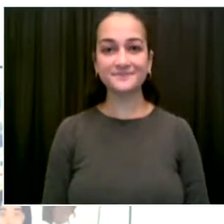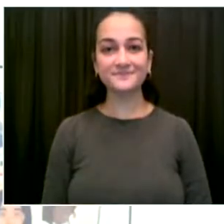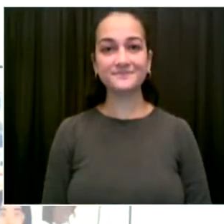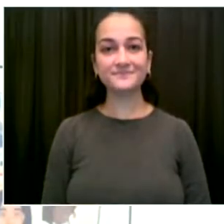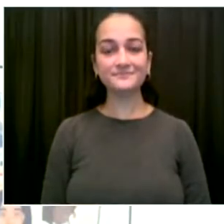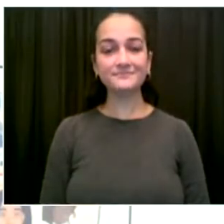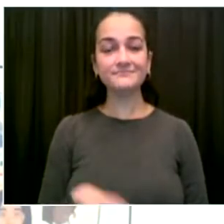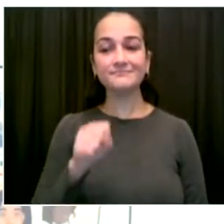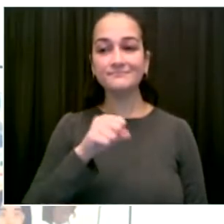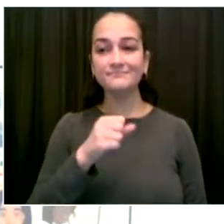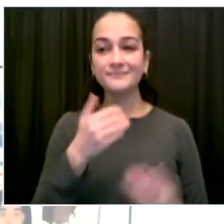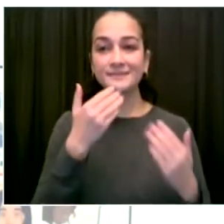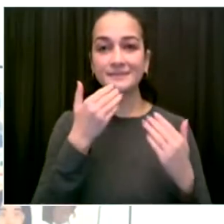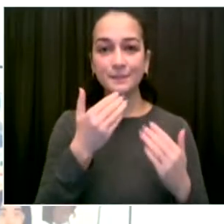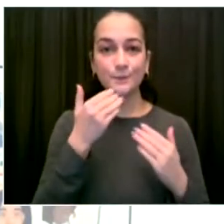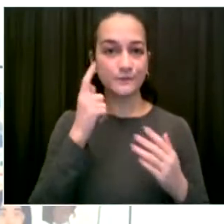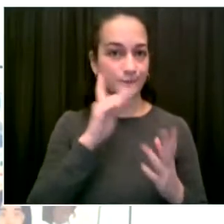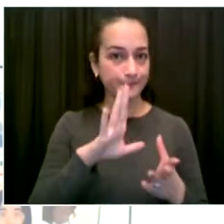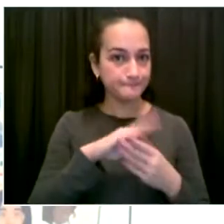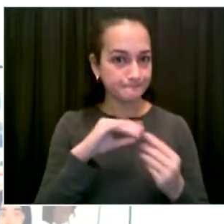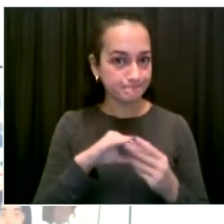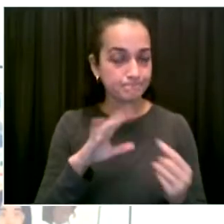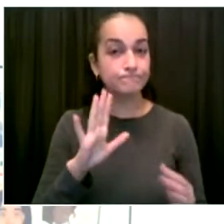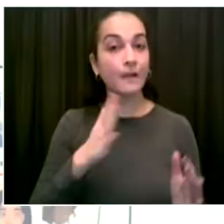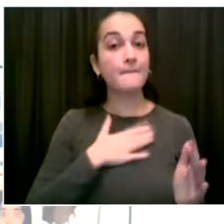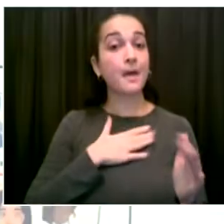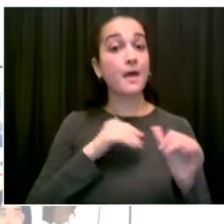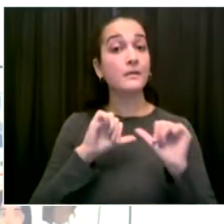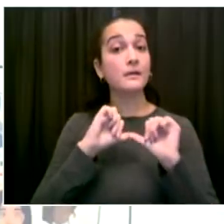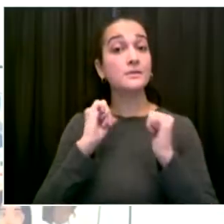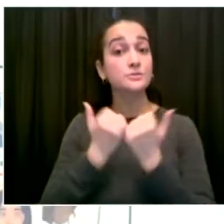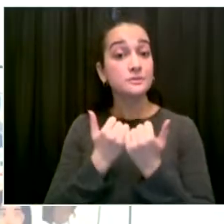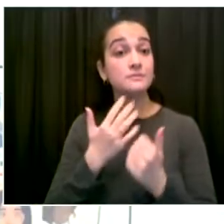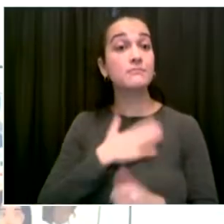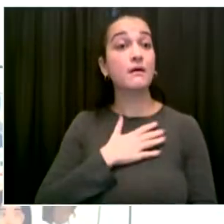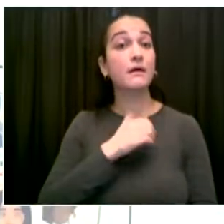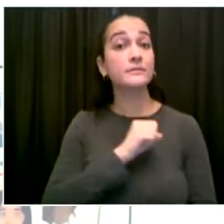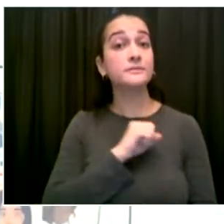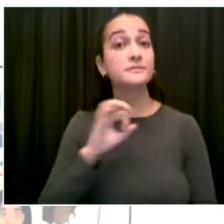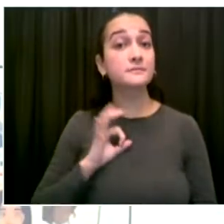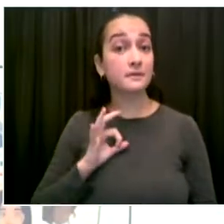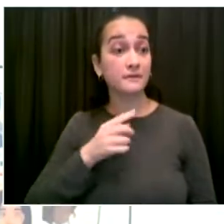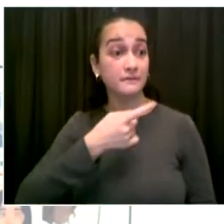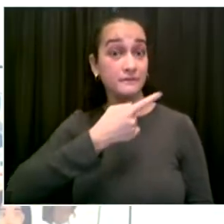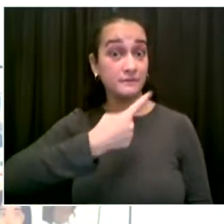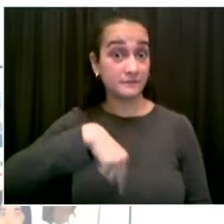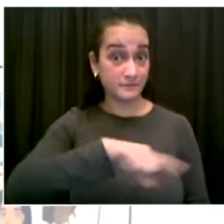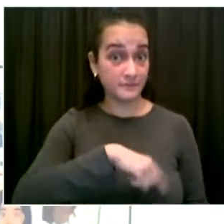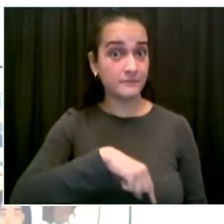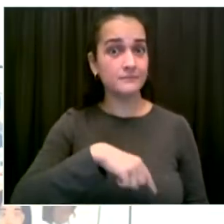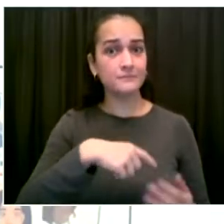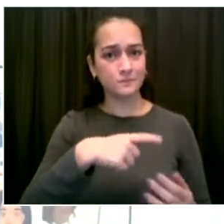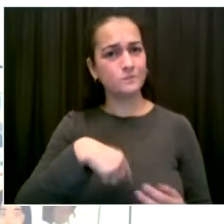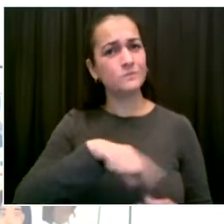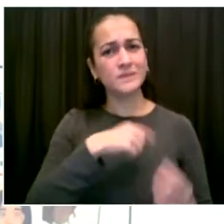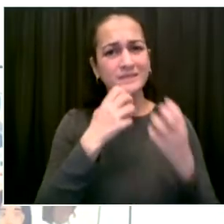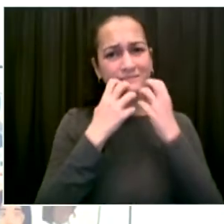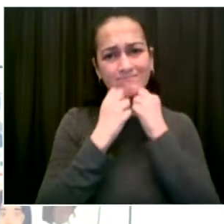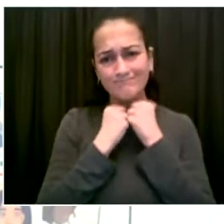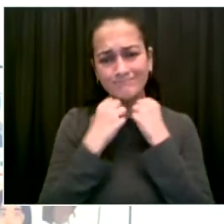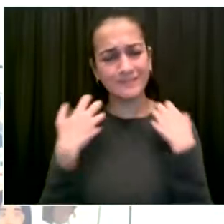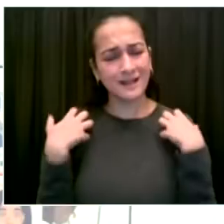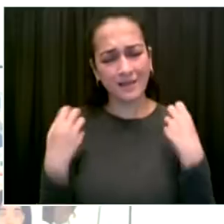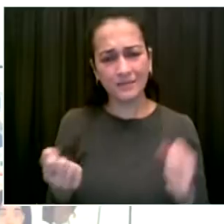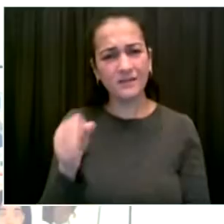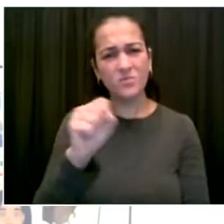safety of my own staff, of my team. And everything that we've done to serve New